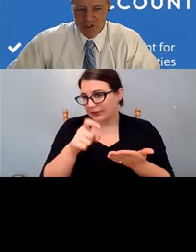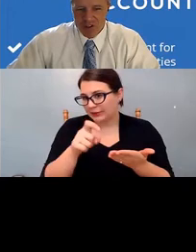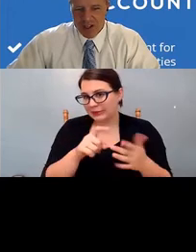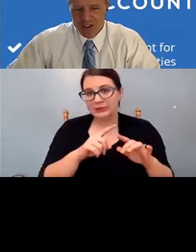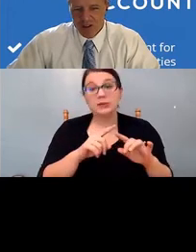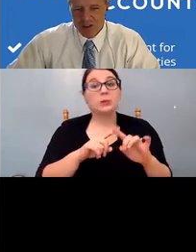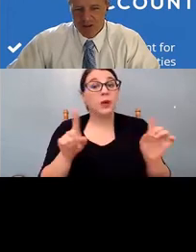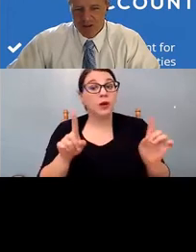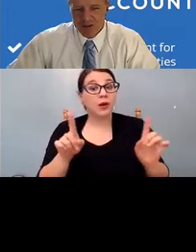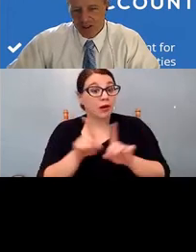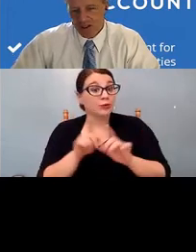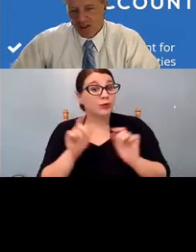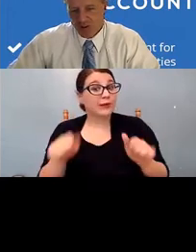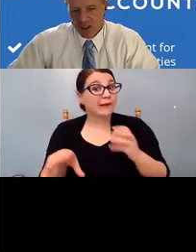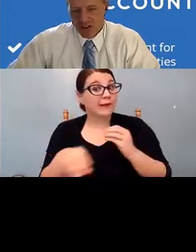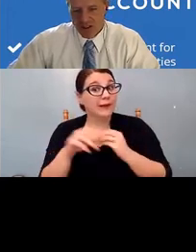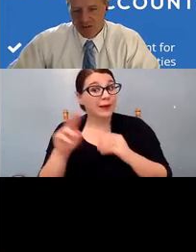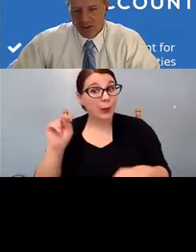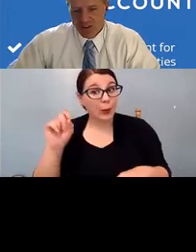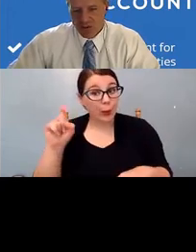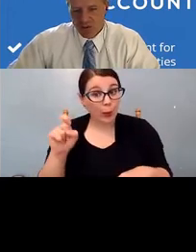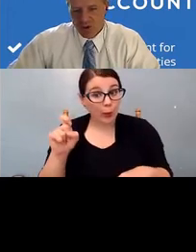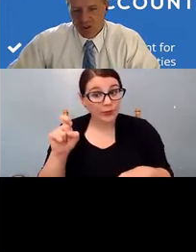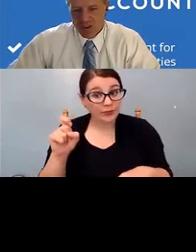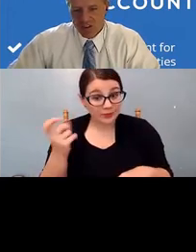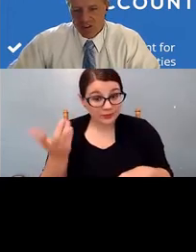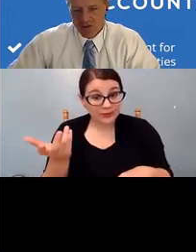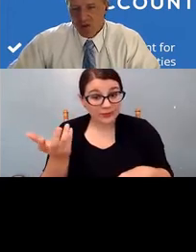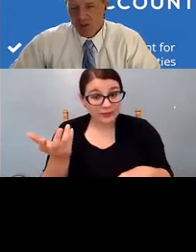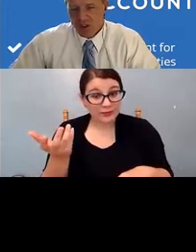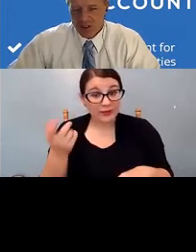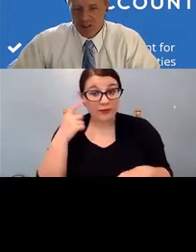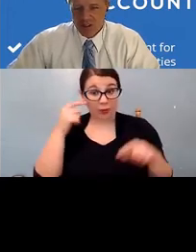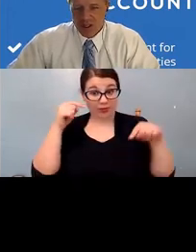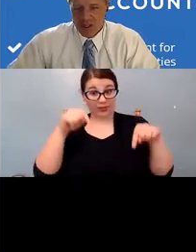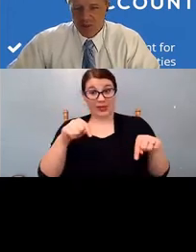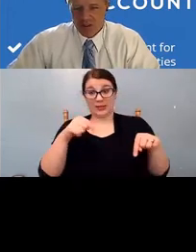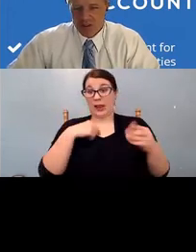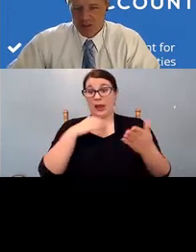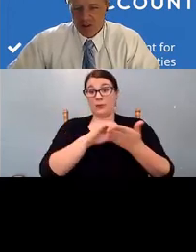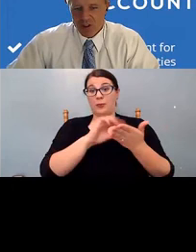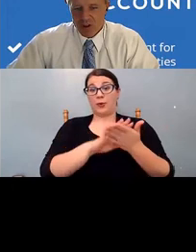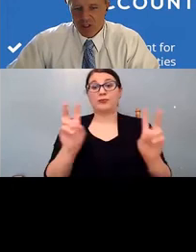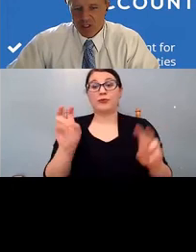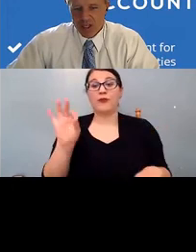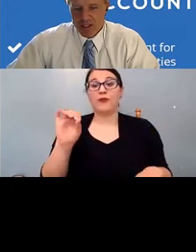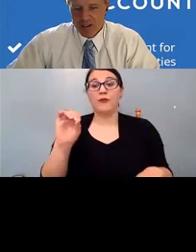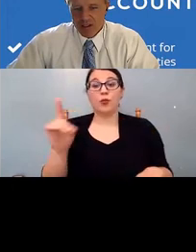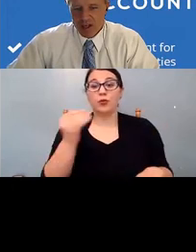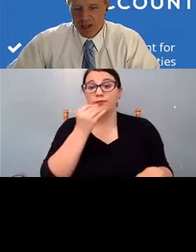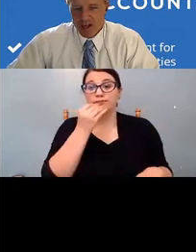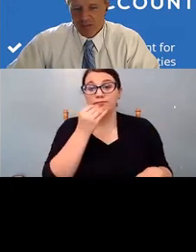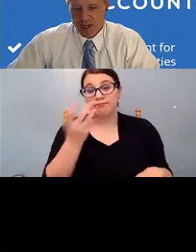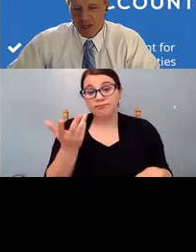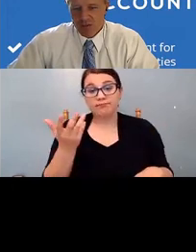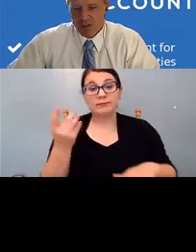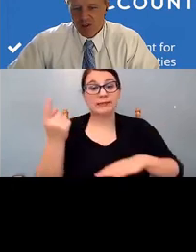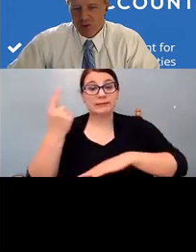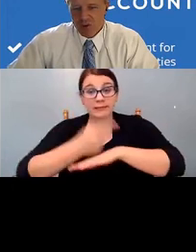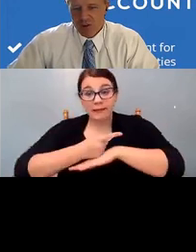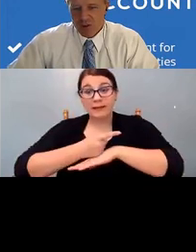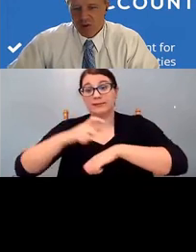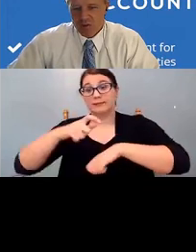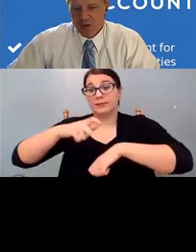you can also add notes. On this one, I just made a very simple one and just said food, but it's also date, time, stamped,